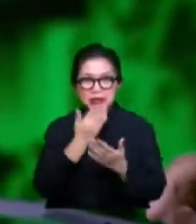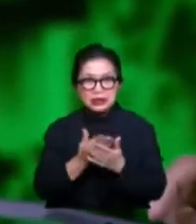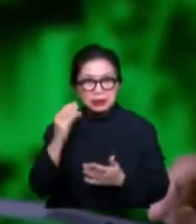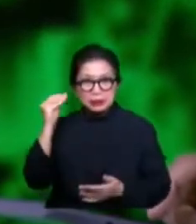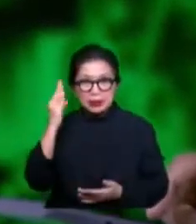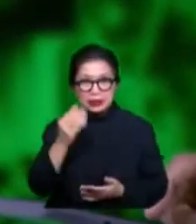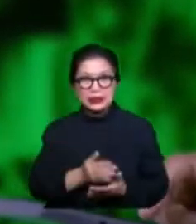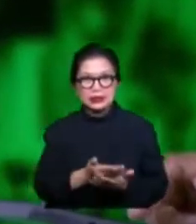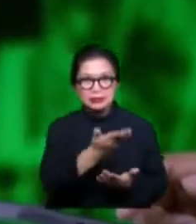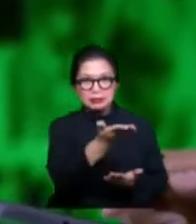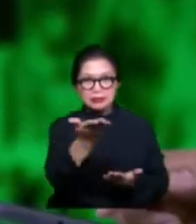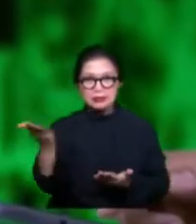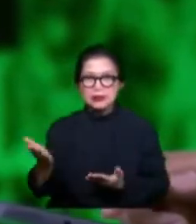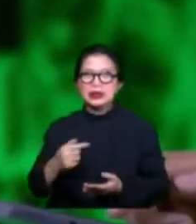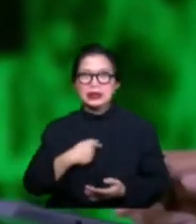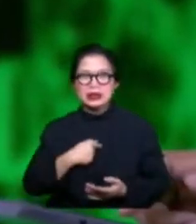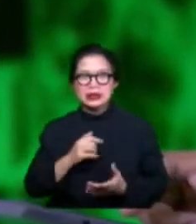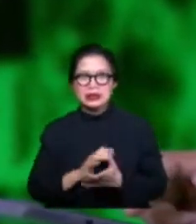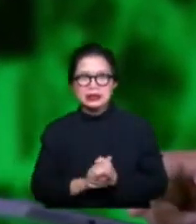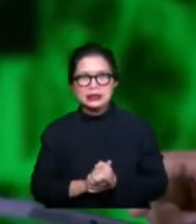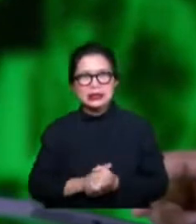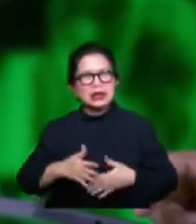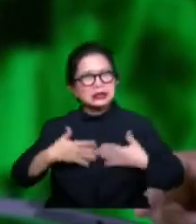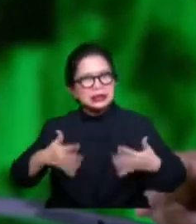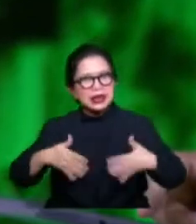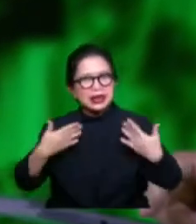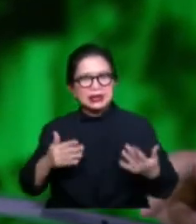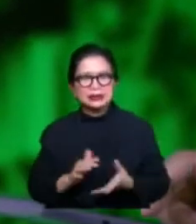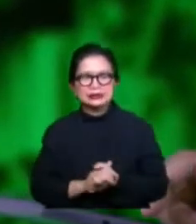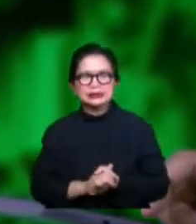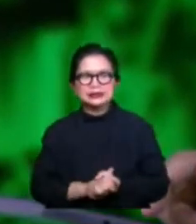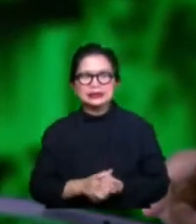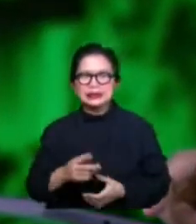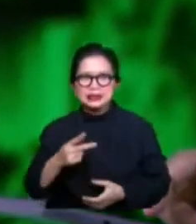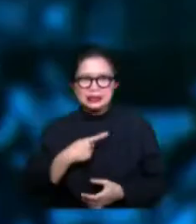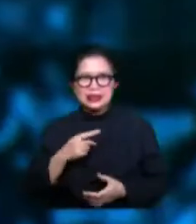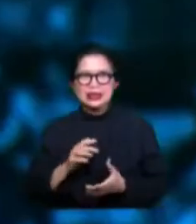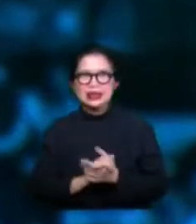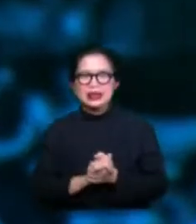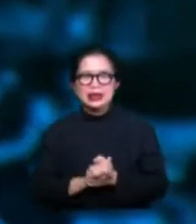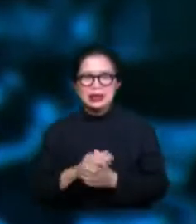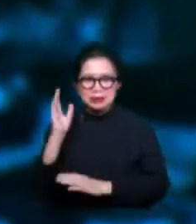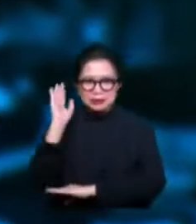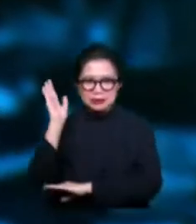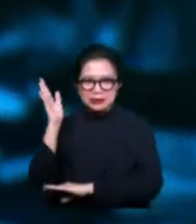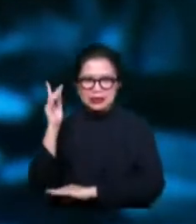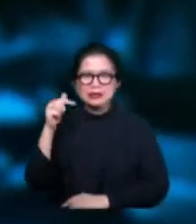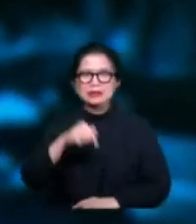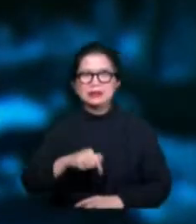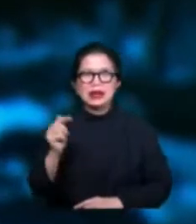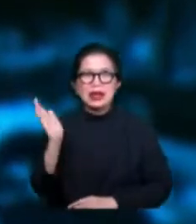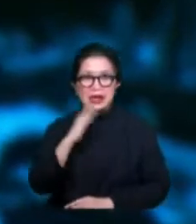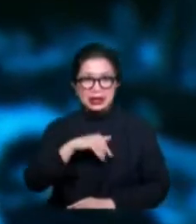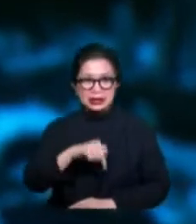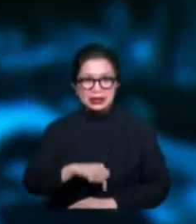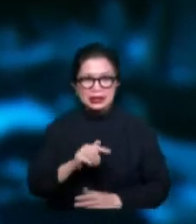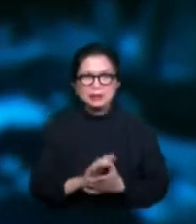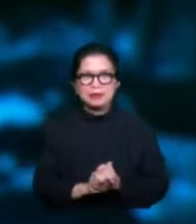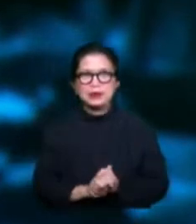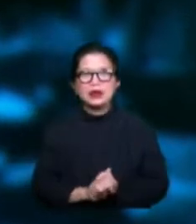you all with us today. Let me introduce our speakers. First, we have Mr. Nasruddin Djoko Surjono, the head of